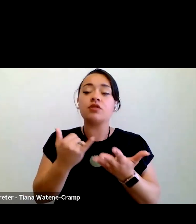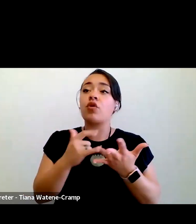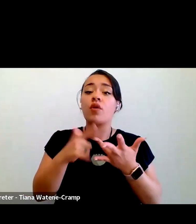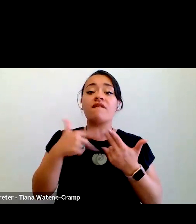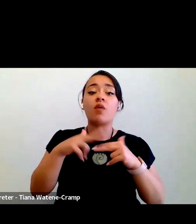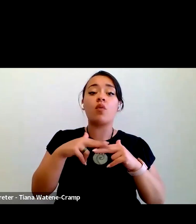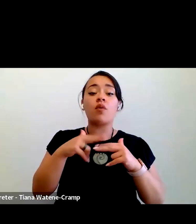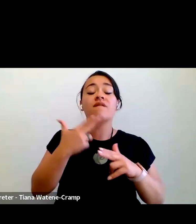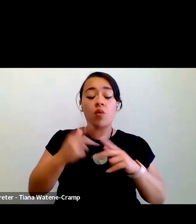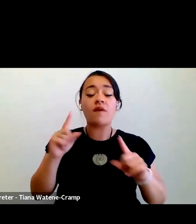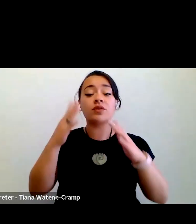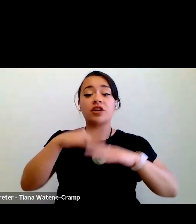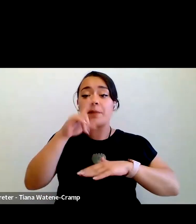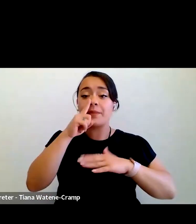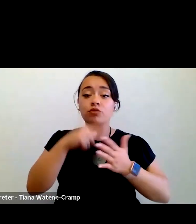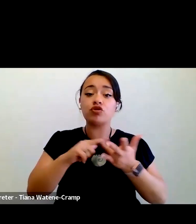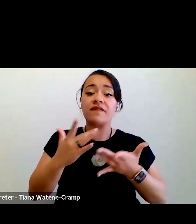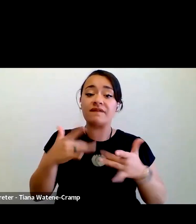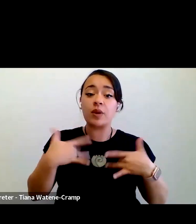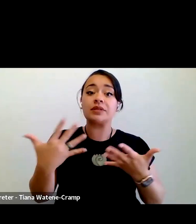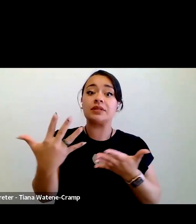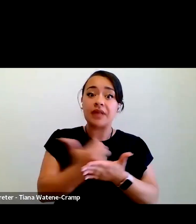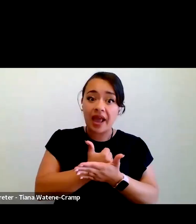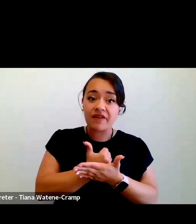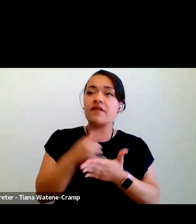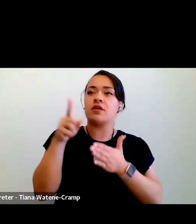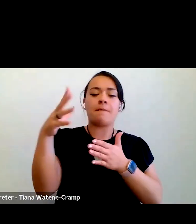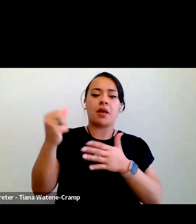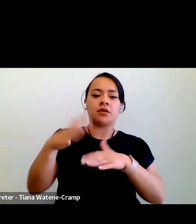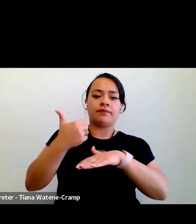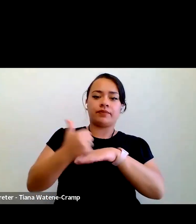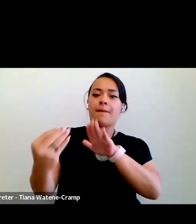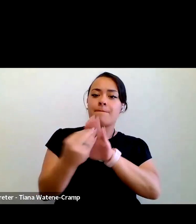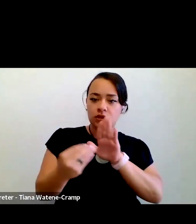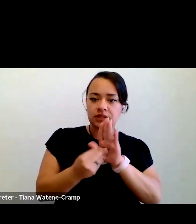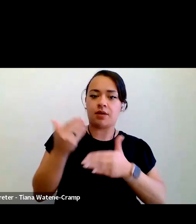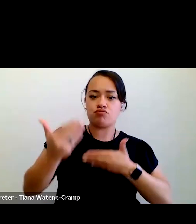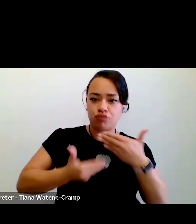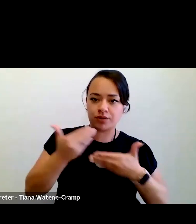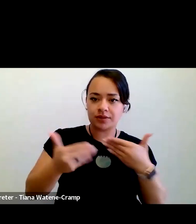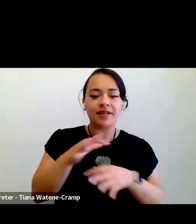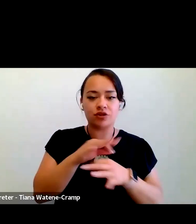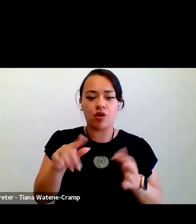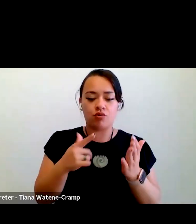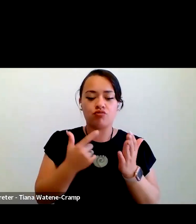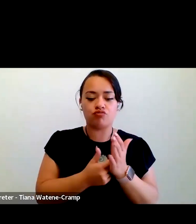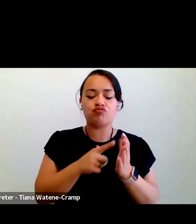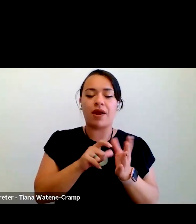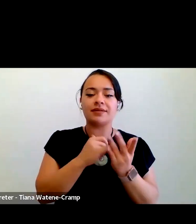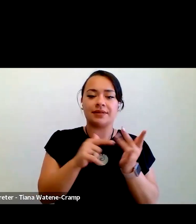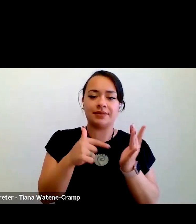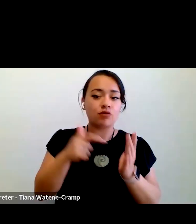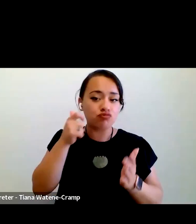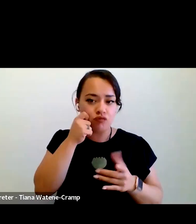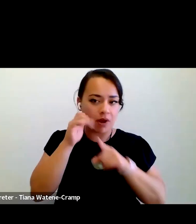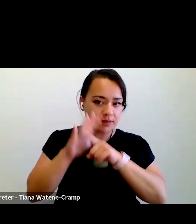be in spaces and workplaces scaffolded by policies and processes that are not racist. And when I say this, I'm